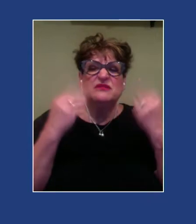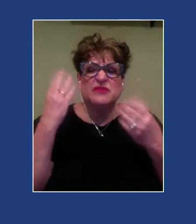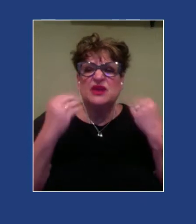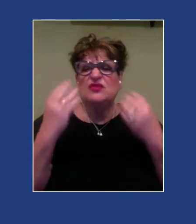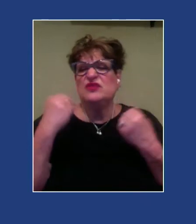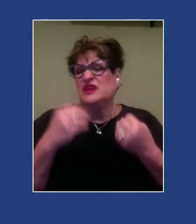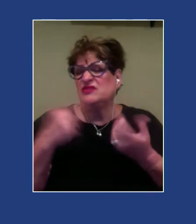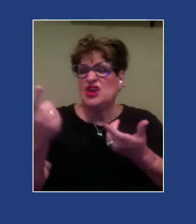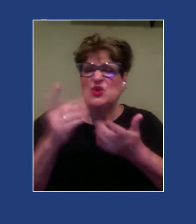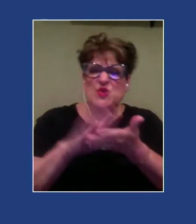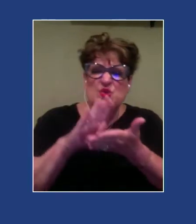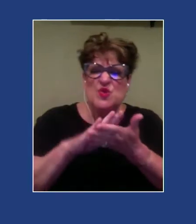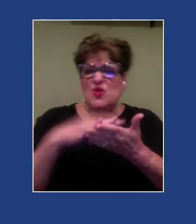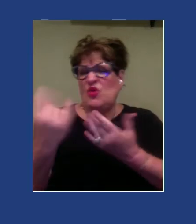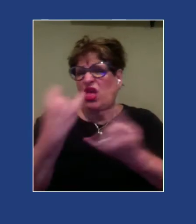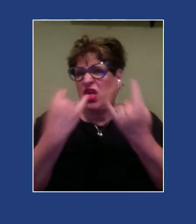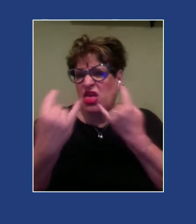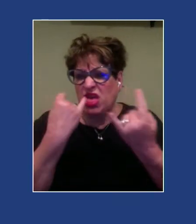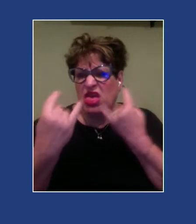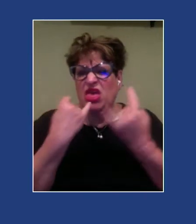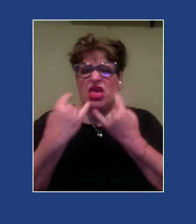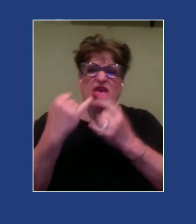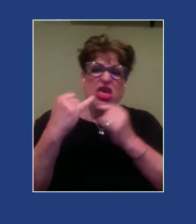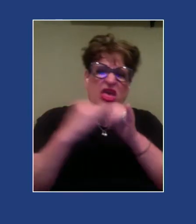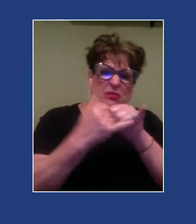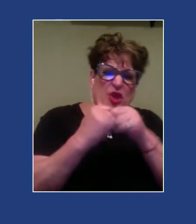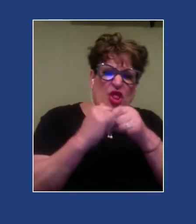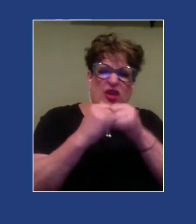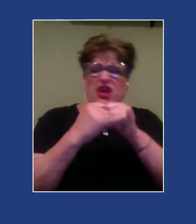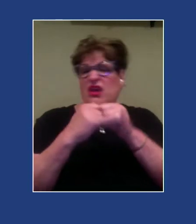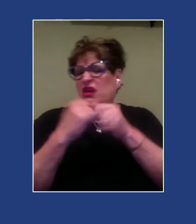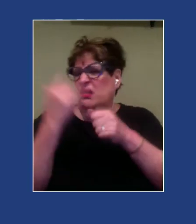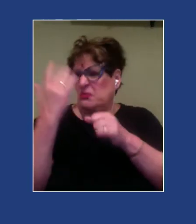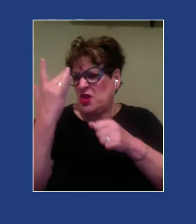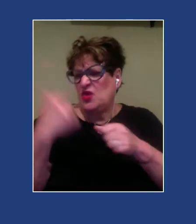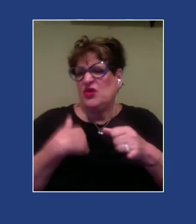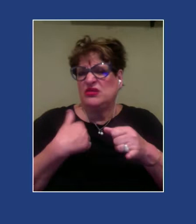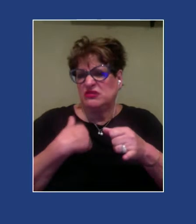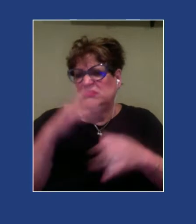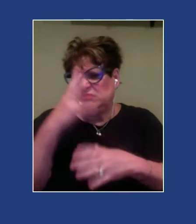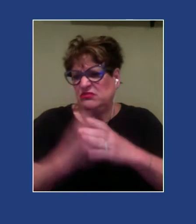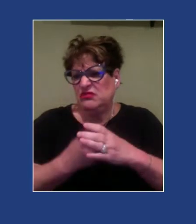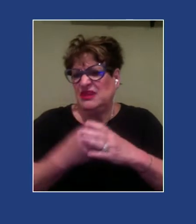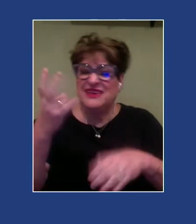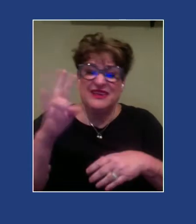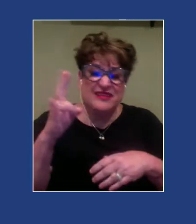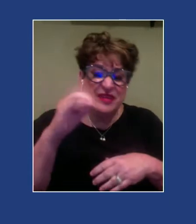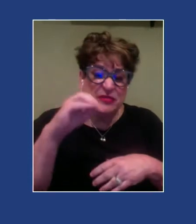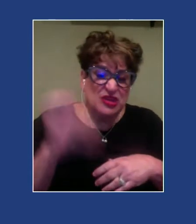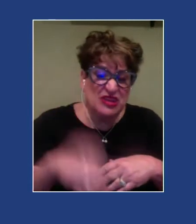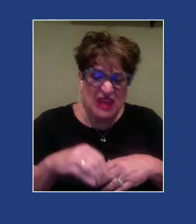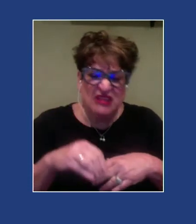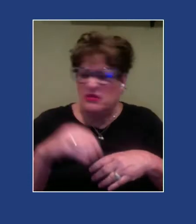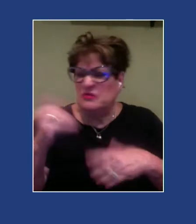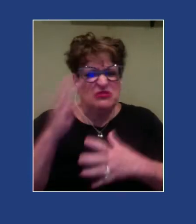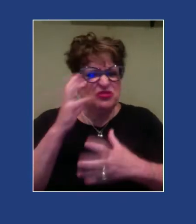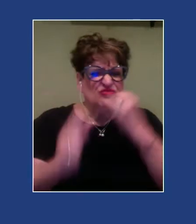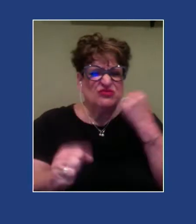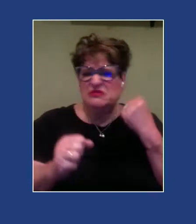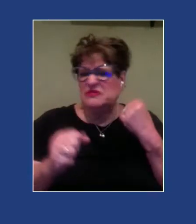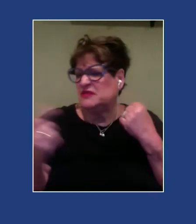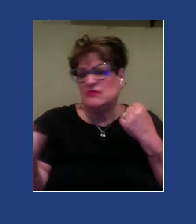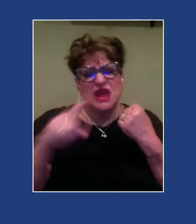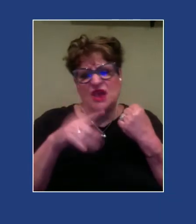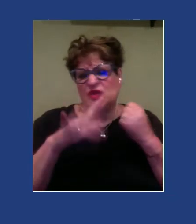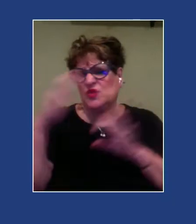verbal harassment, physical attacks, sexual assault because of their gender identity, and 17% experienced such severe mistreatment that they had to leave